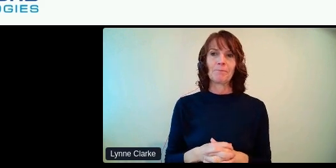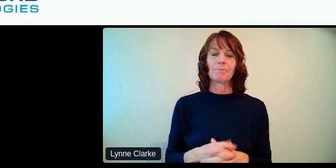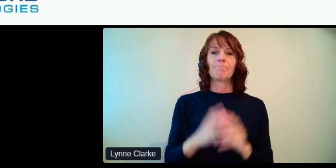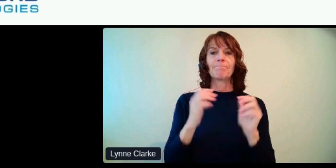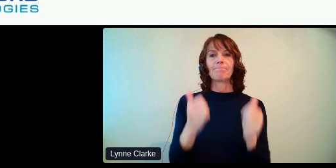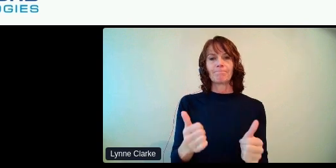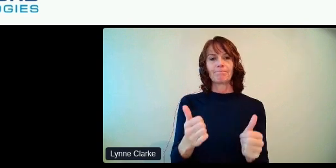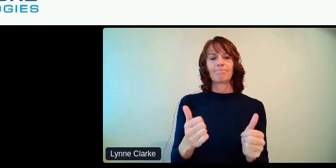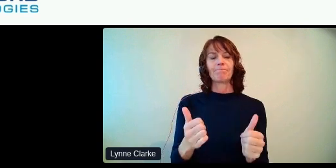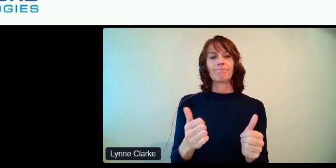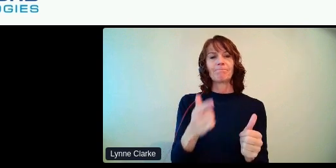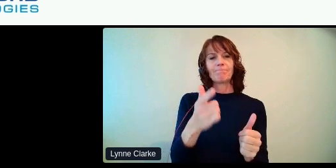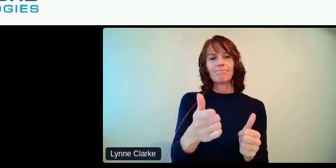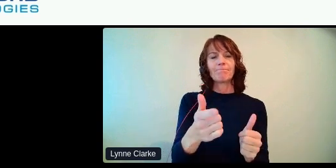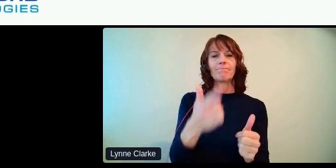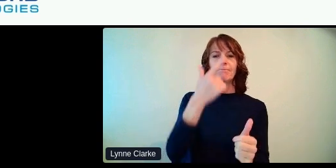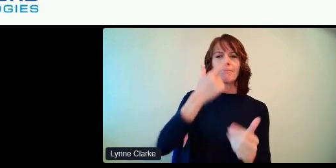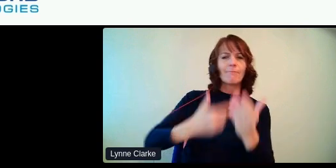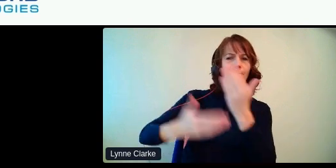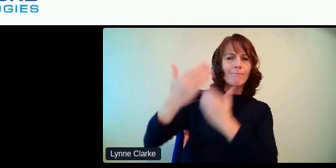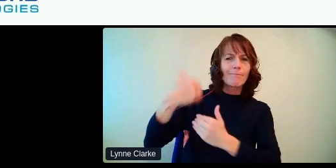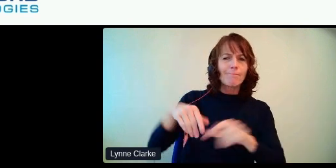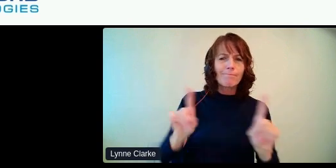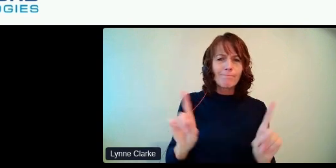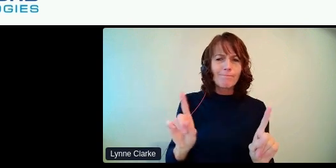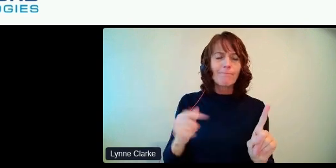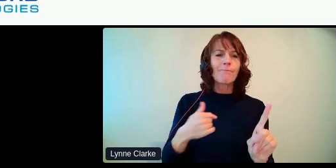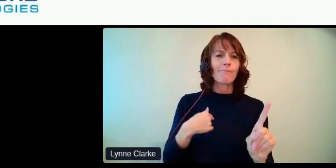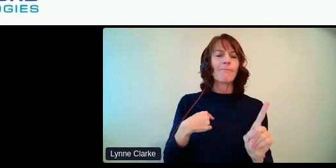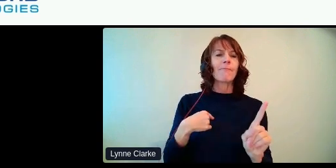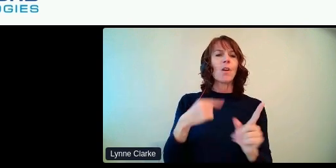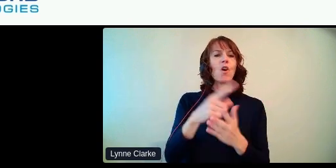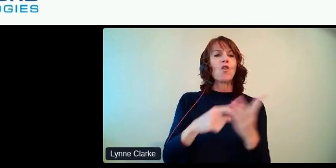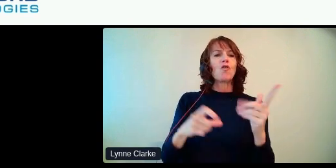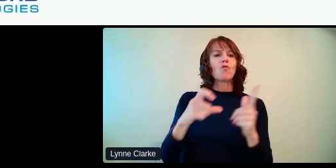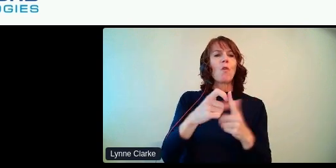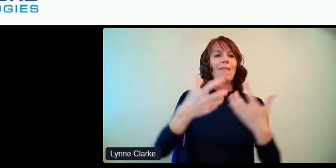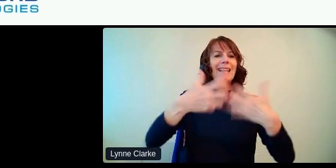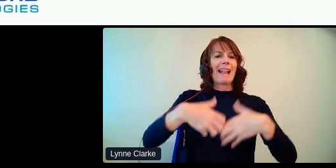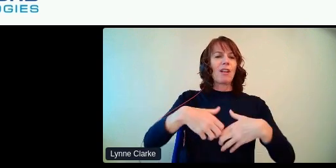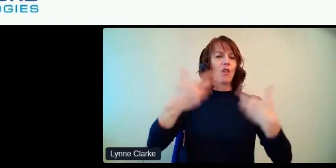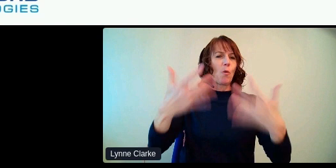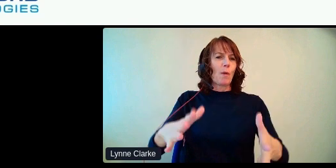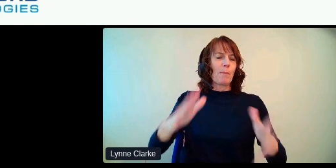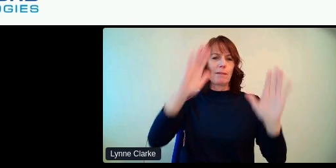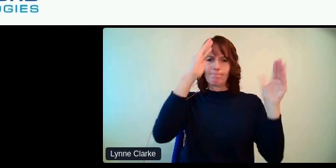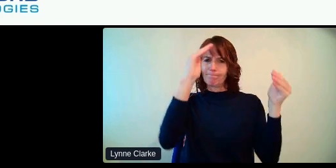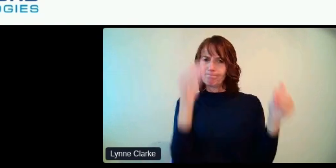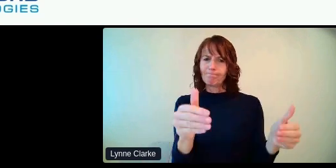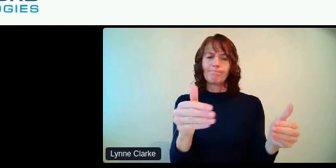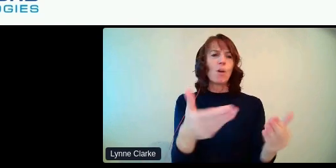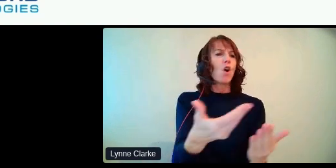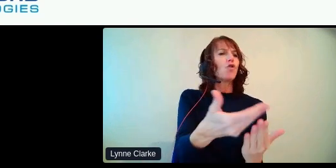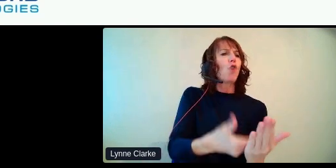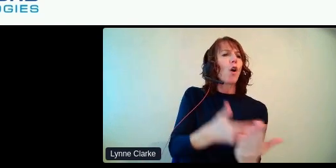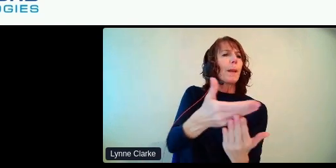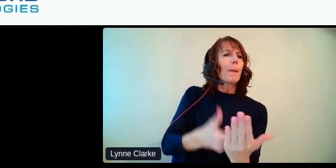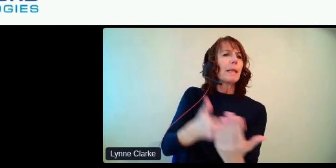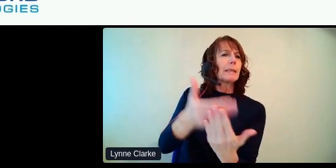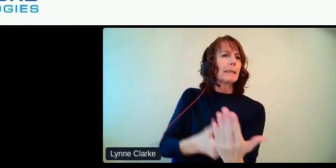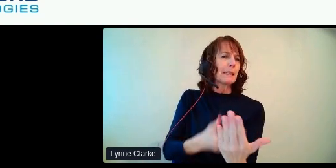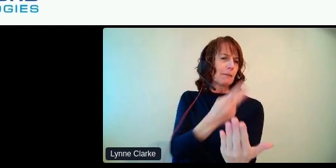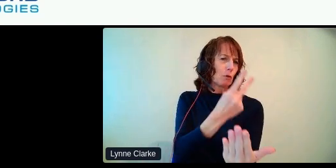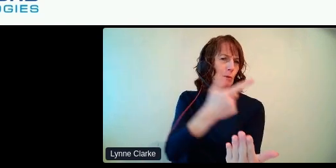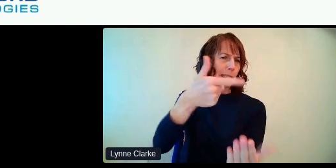So to give you a little bit of our history, we have been in what you might call the document business for about 27 years.